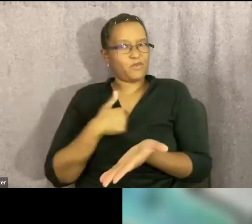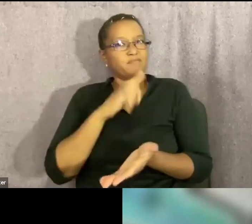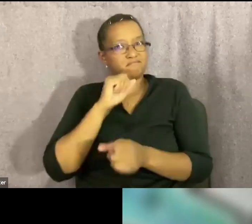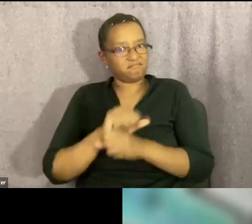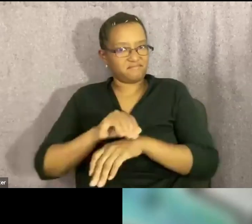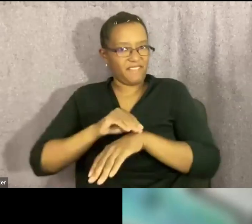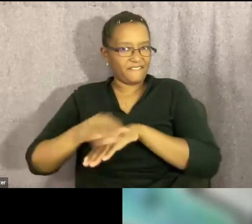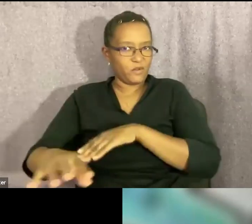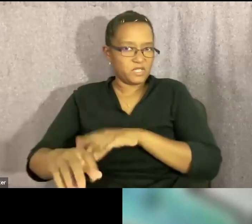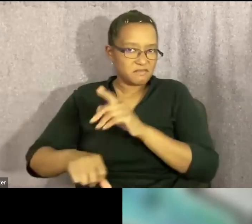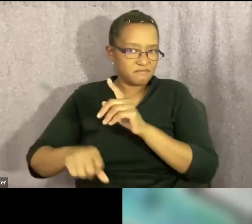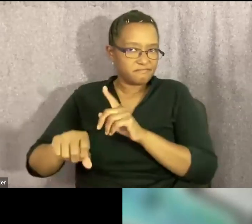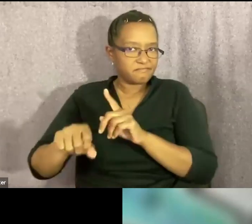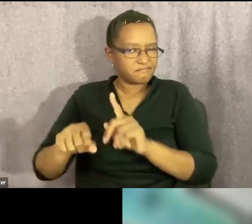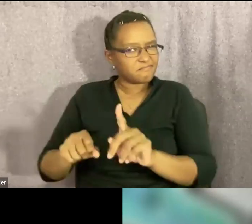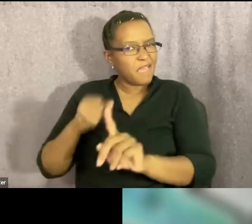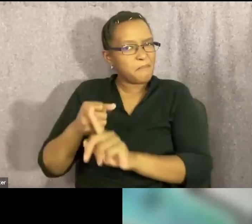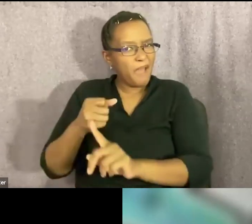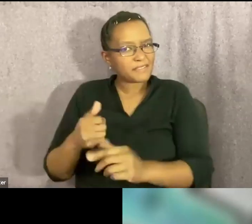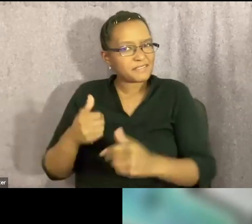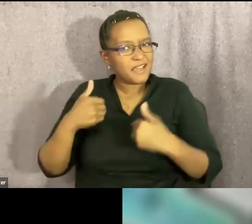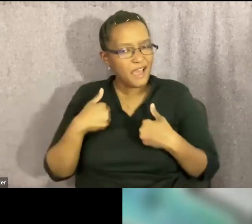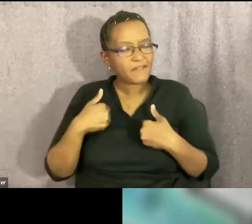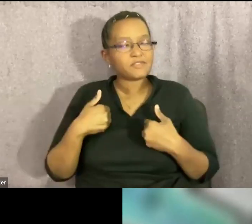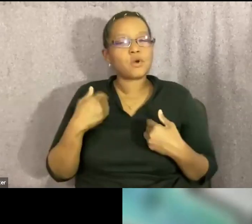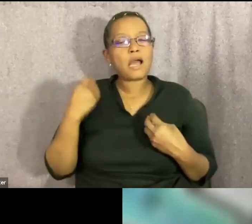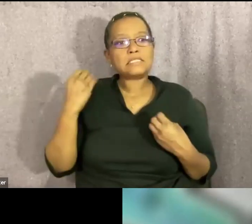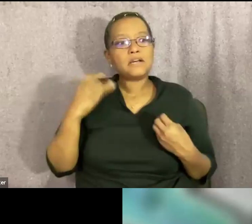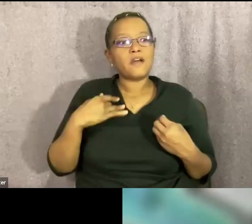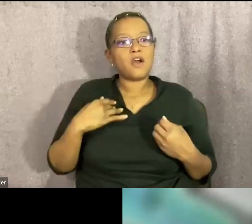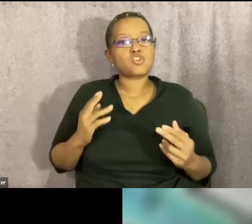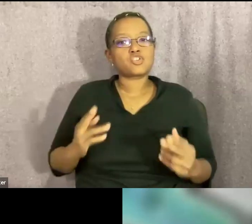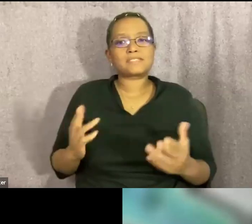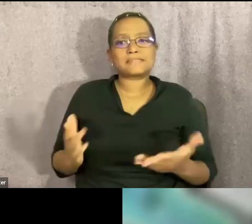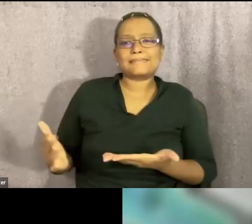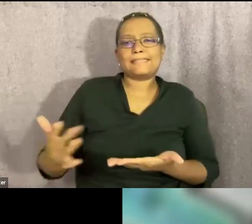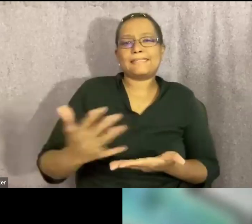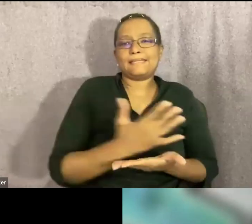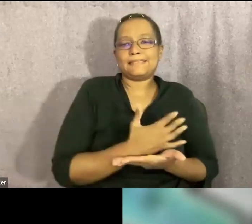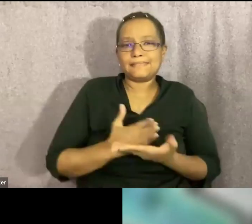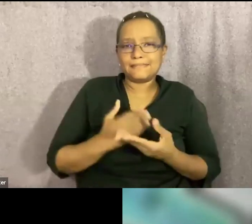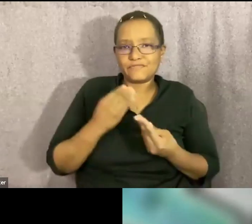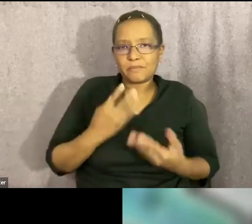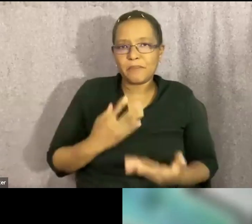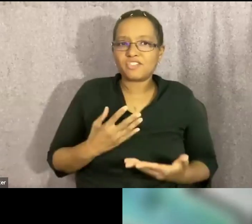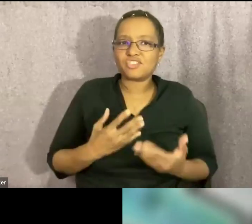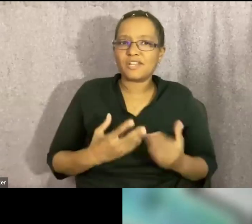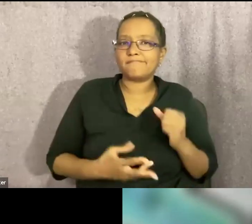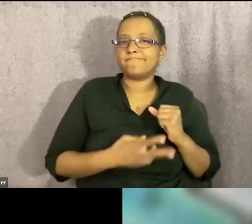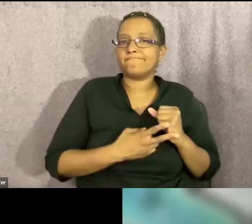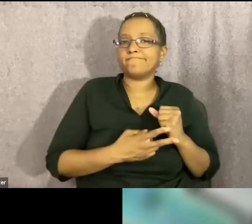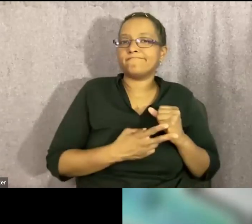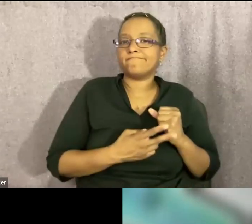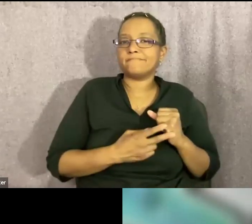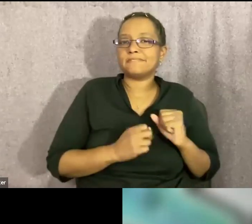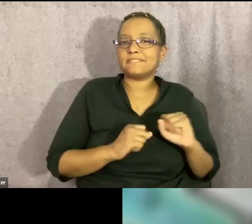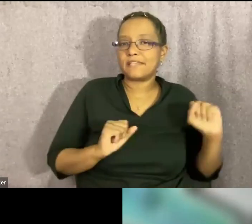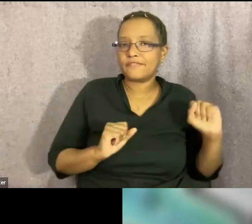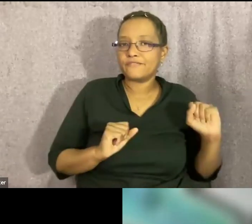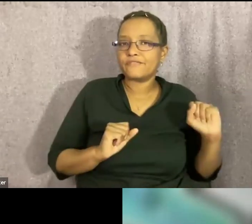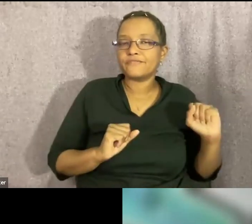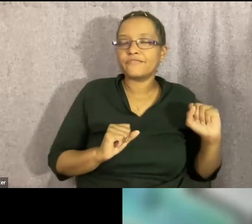of disabled Black women, starting from the point of media, but branching out to how this impacts them, their community,